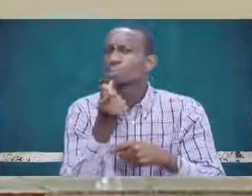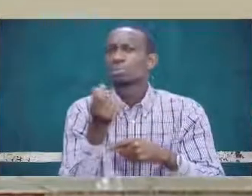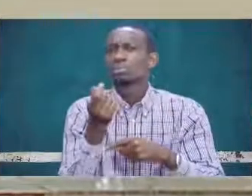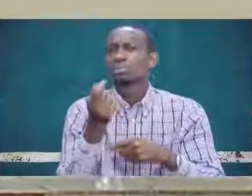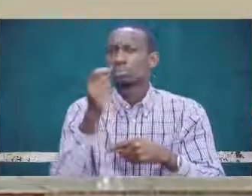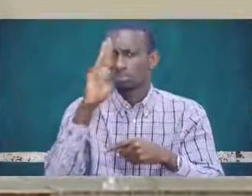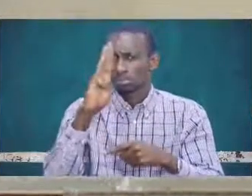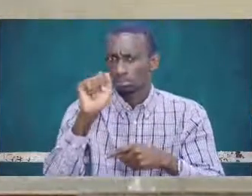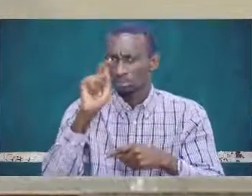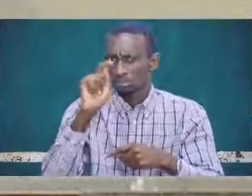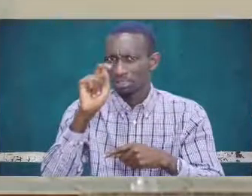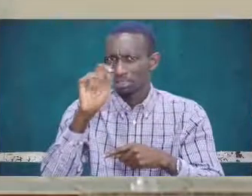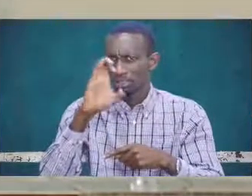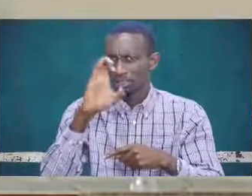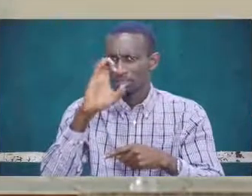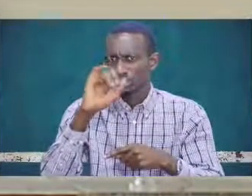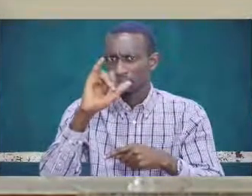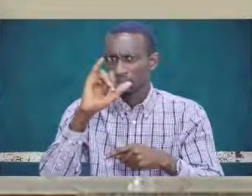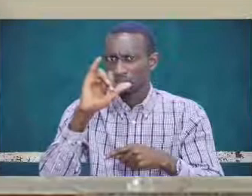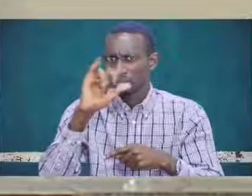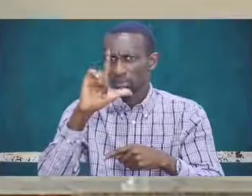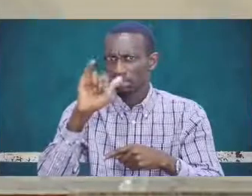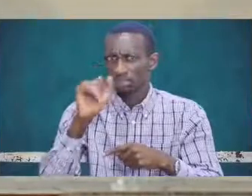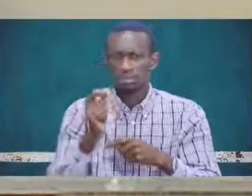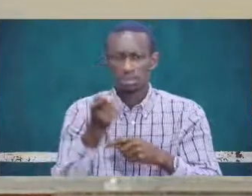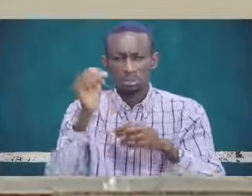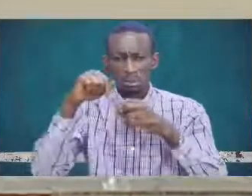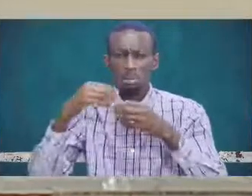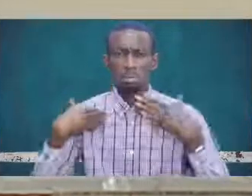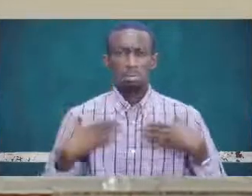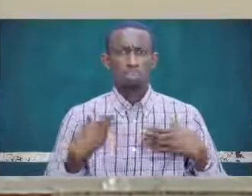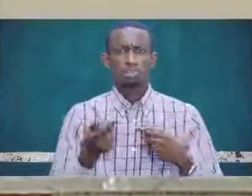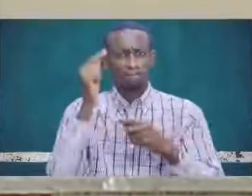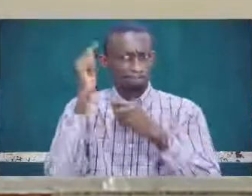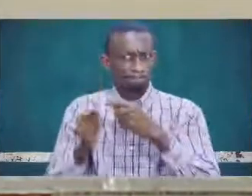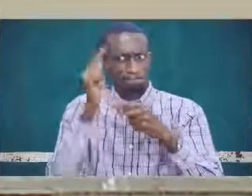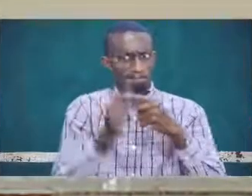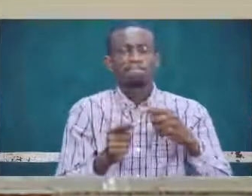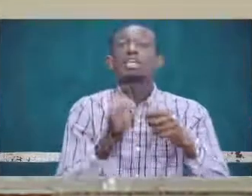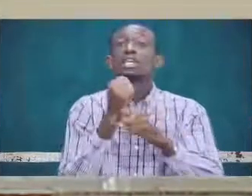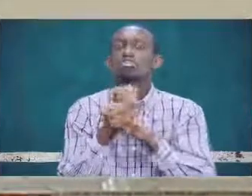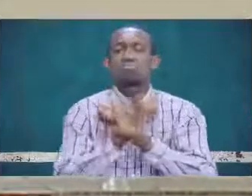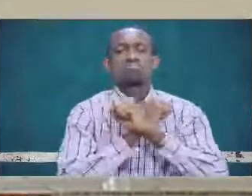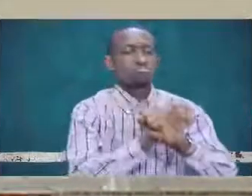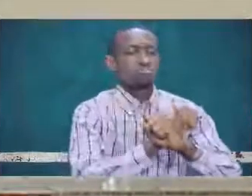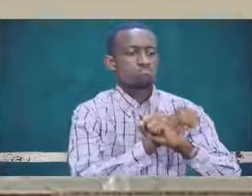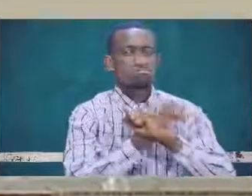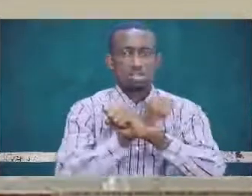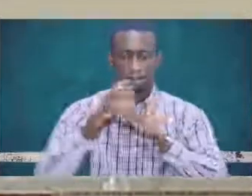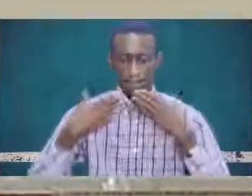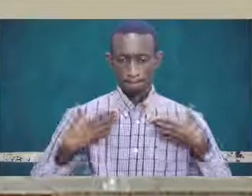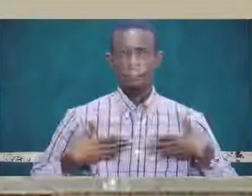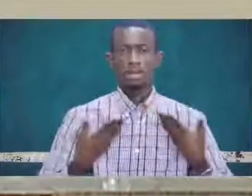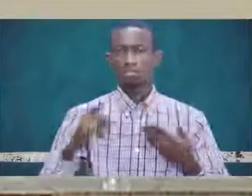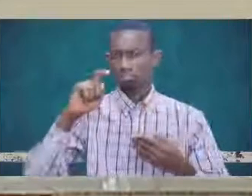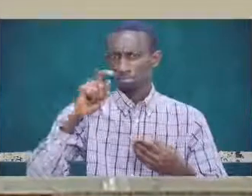in the food is normally done by hydrochloric acid. So it helps to protect the body against some of the